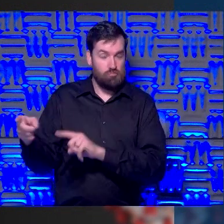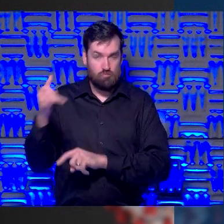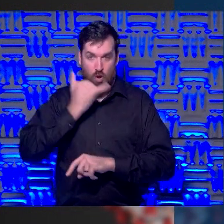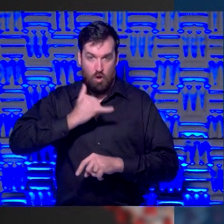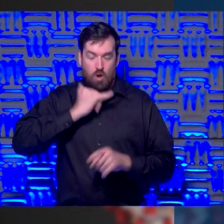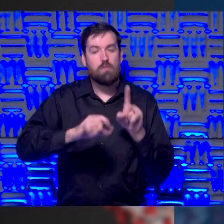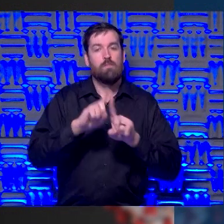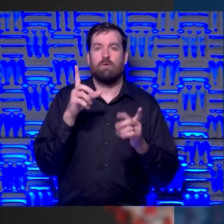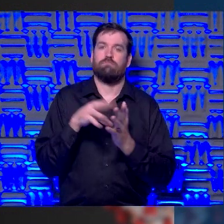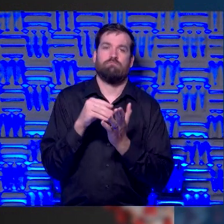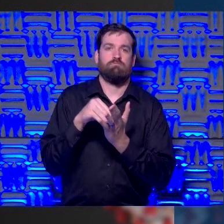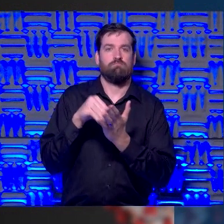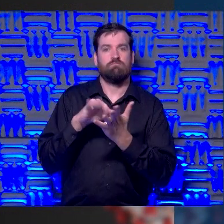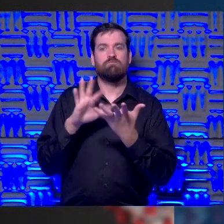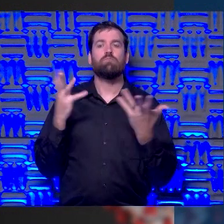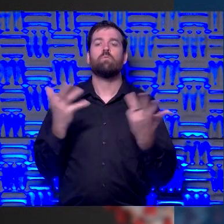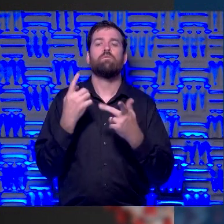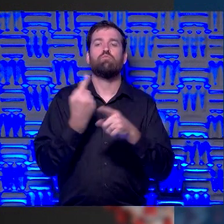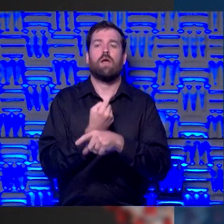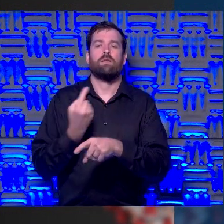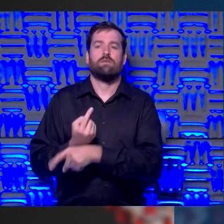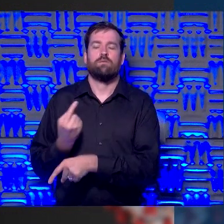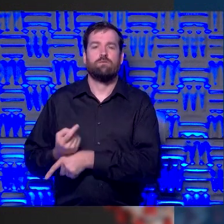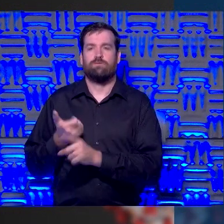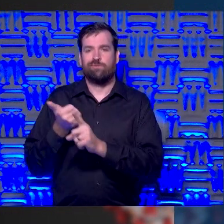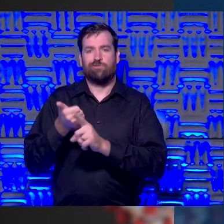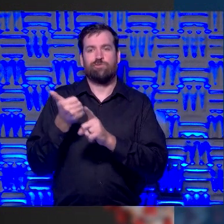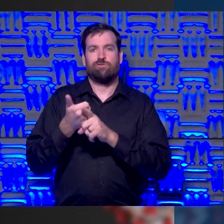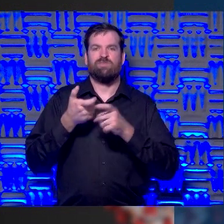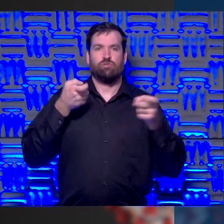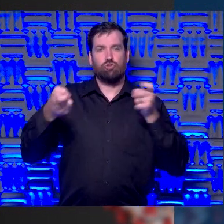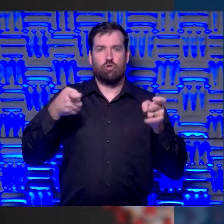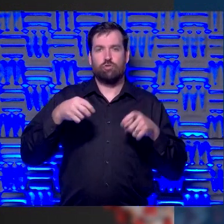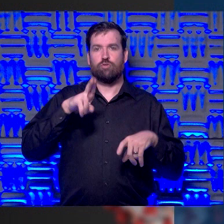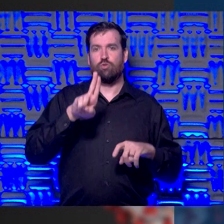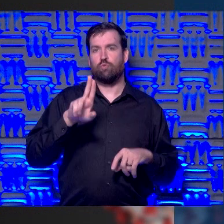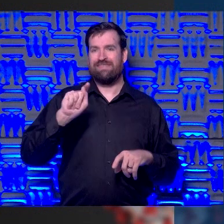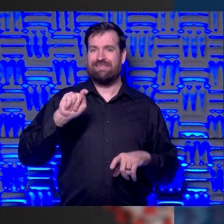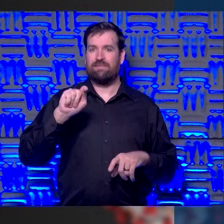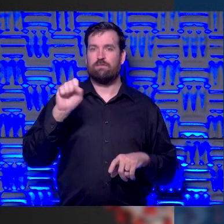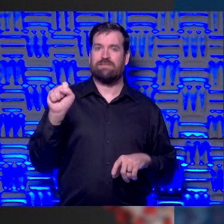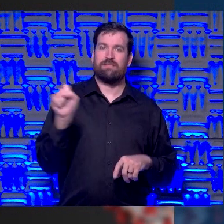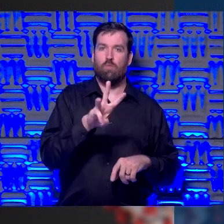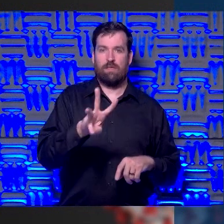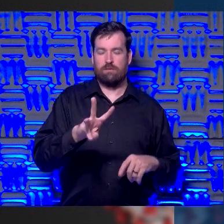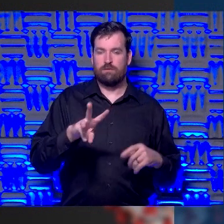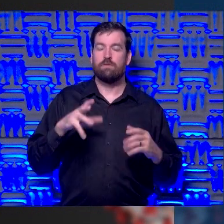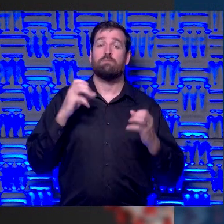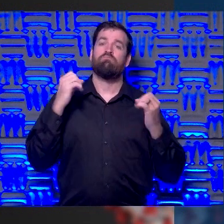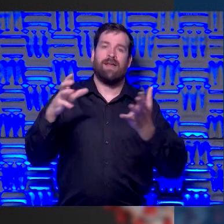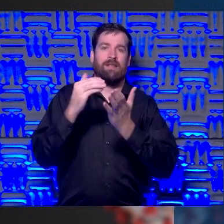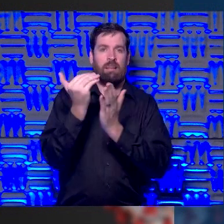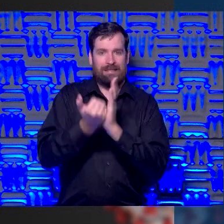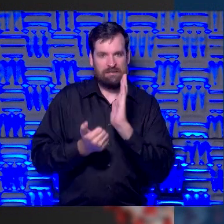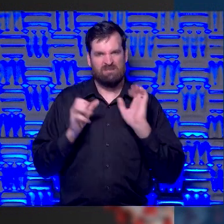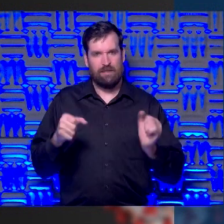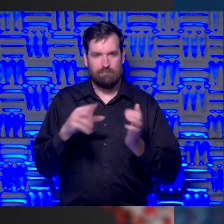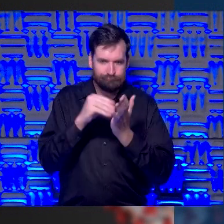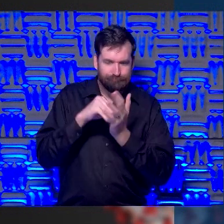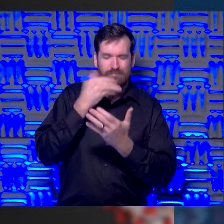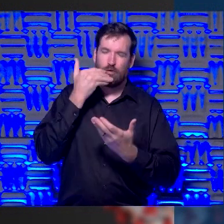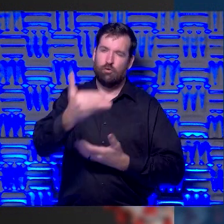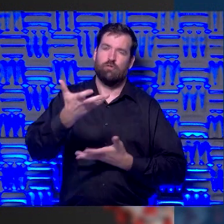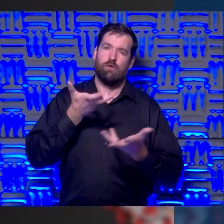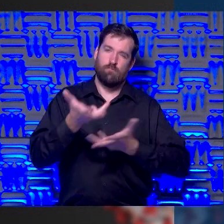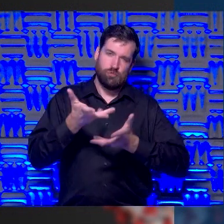learn a lot of lessons about what has gone right. And she's in charge of the COVID response at UT Southwestern. I think there are a lot of lessons to be learned, and we'll have a great